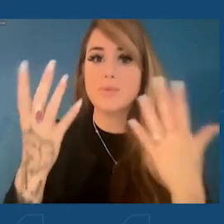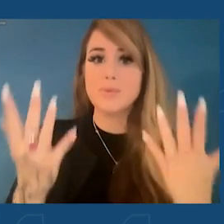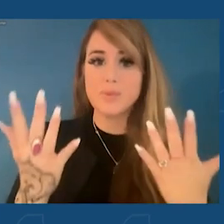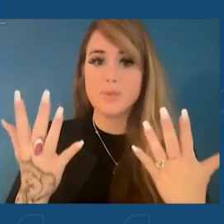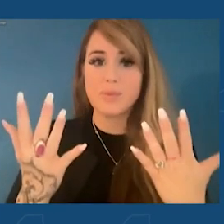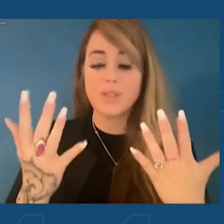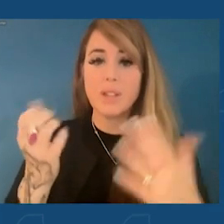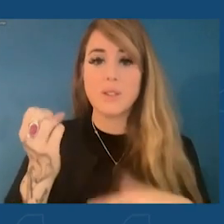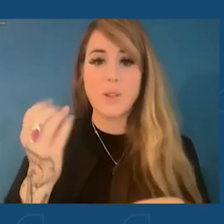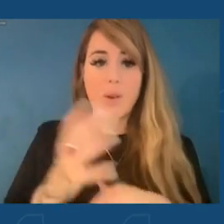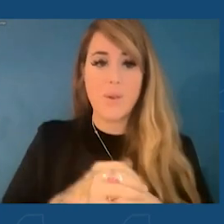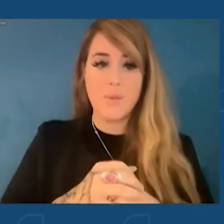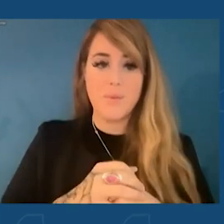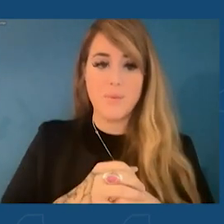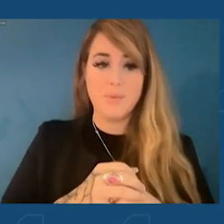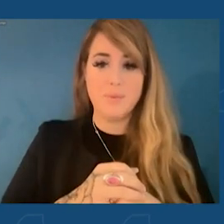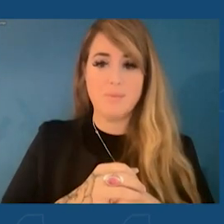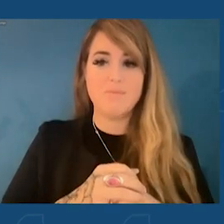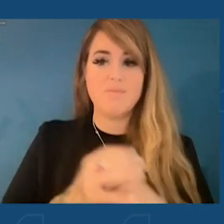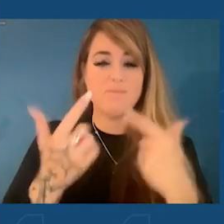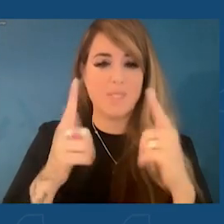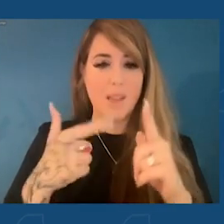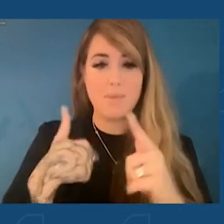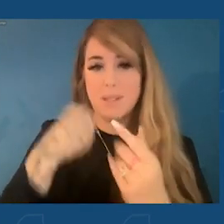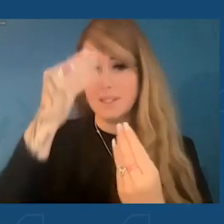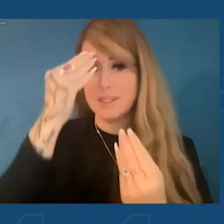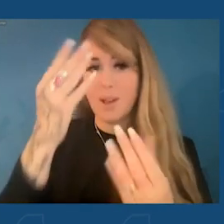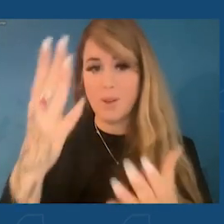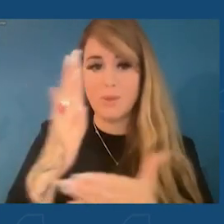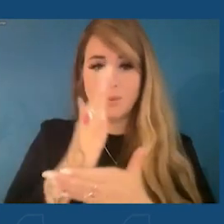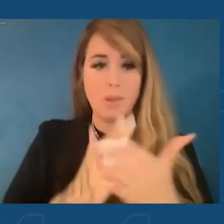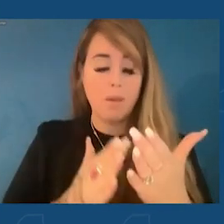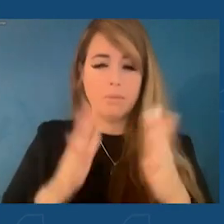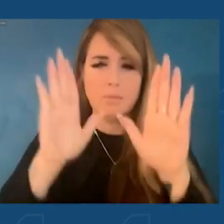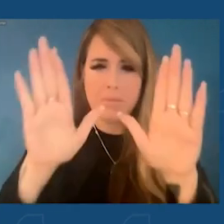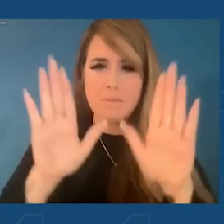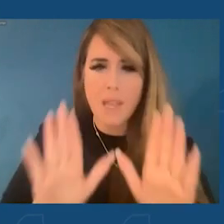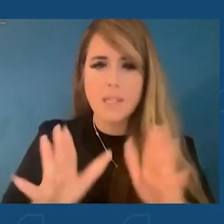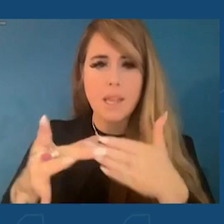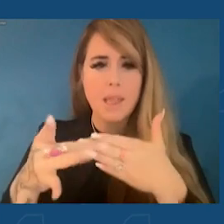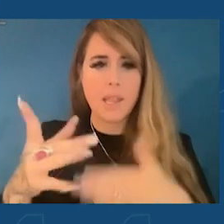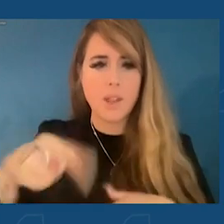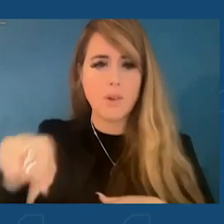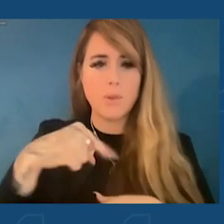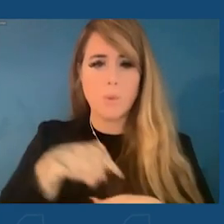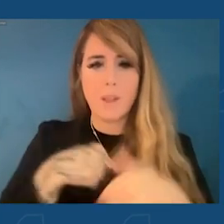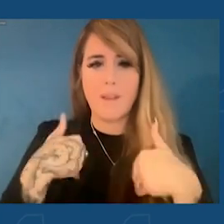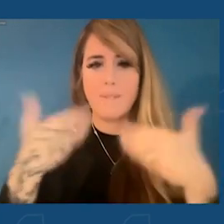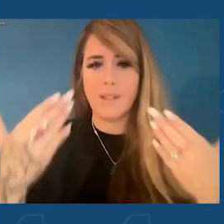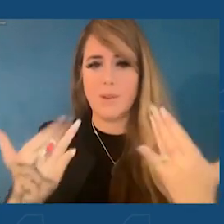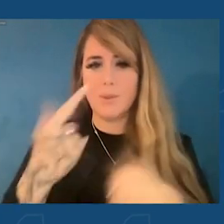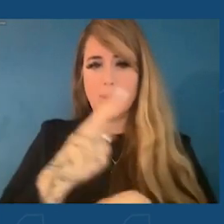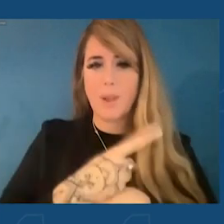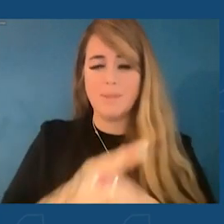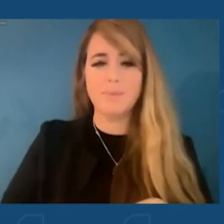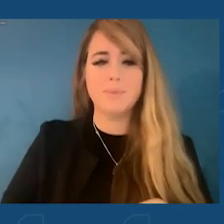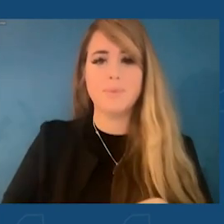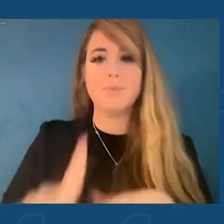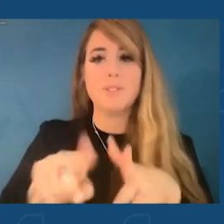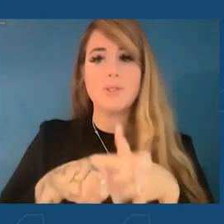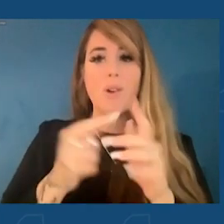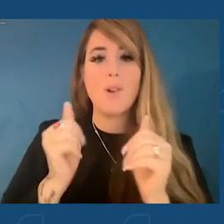And so, let me tell you who some of the extraordinary leaders we have with us here today, starting